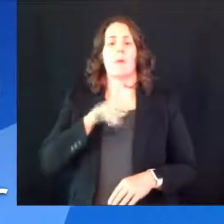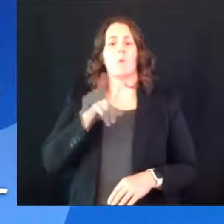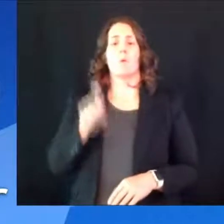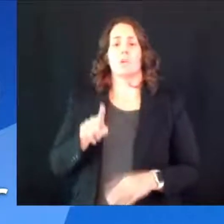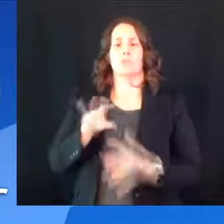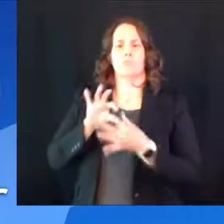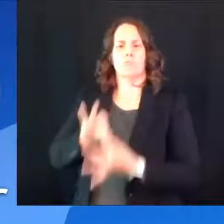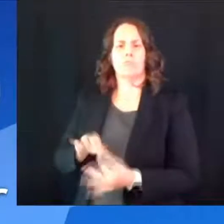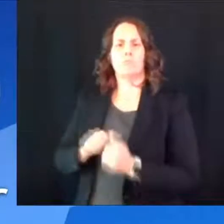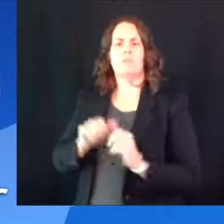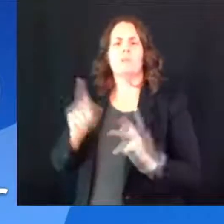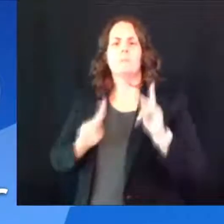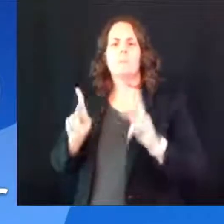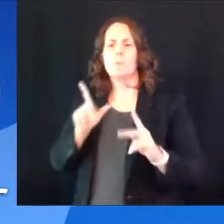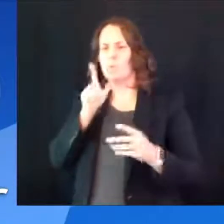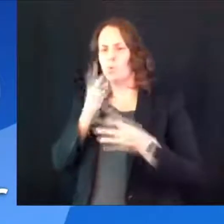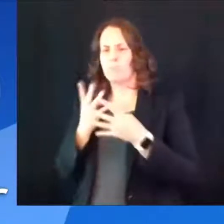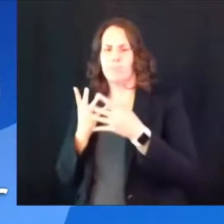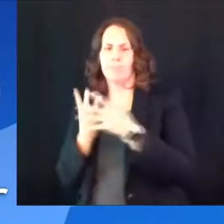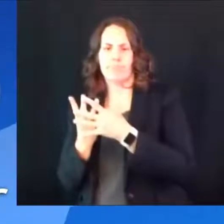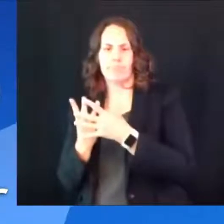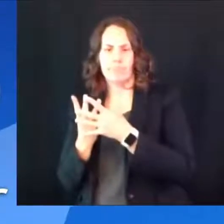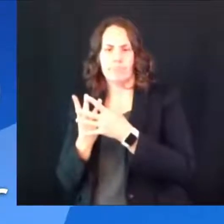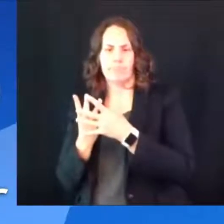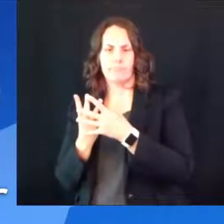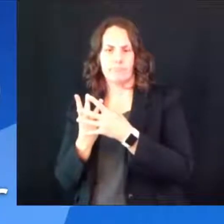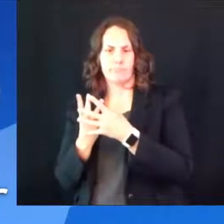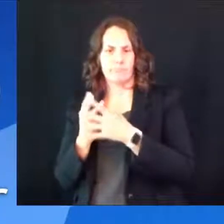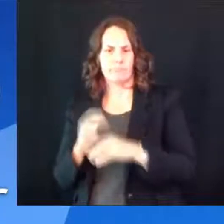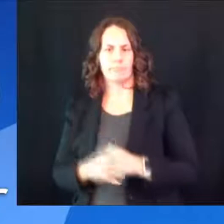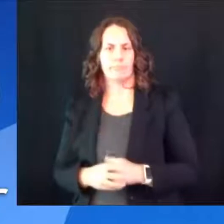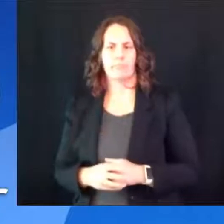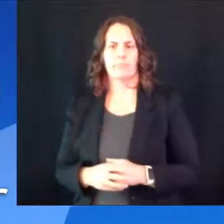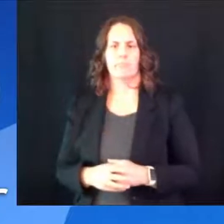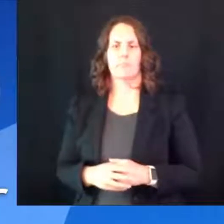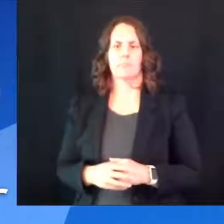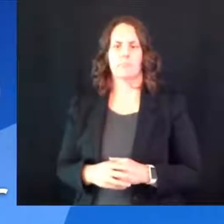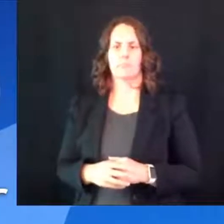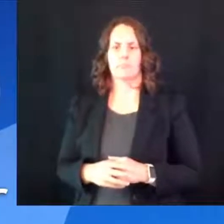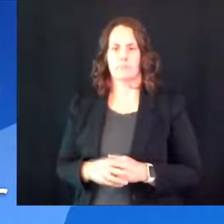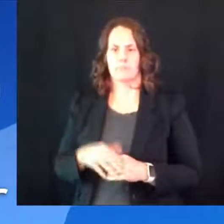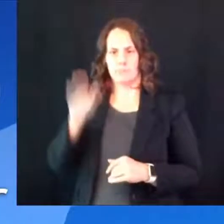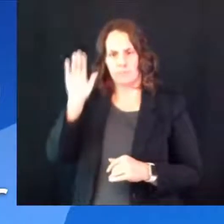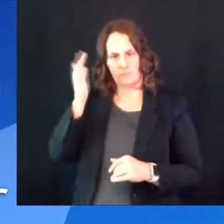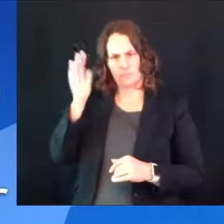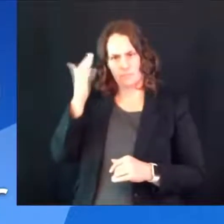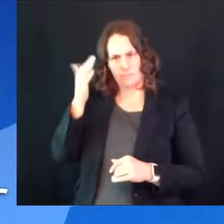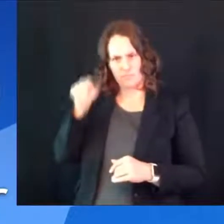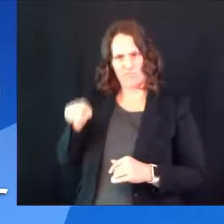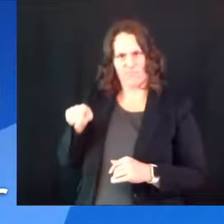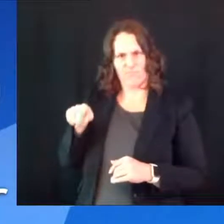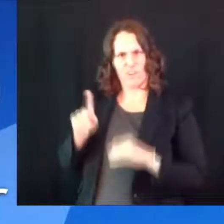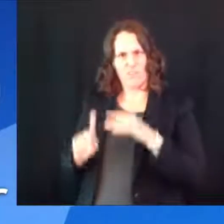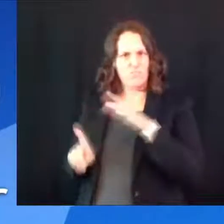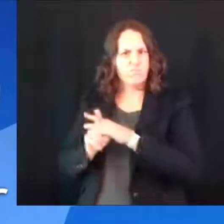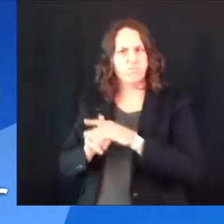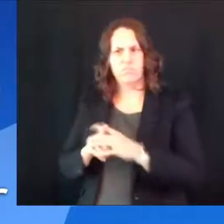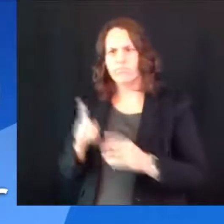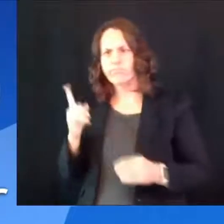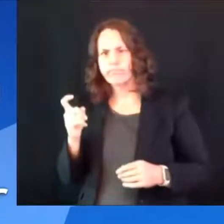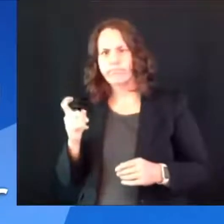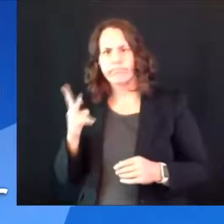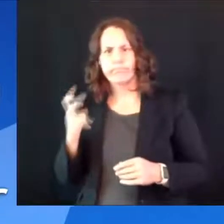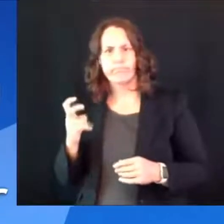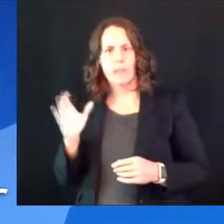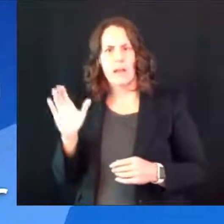cases. I guess I'm wondering what steps are being taken to mitigate outbreaks at state correctional facilities, and would you guys consider